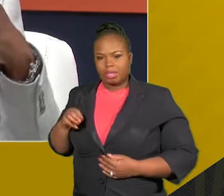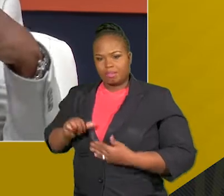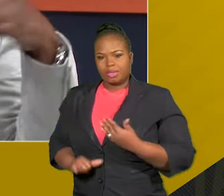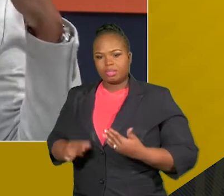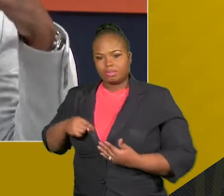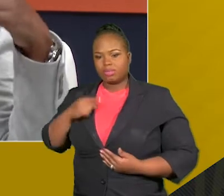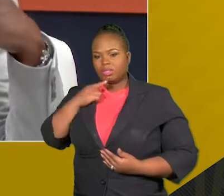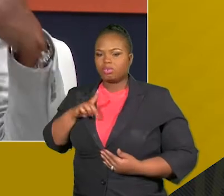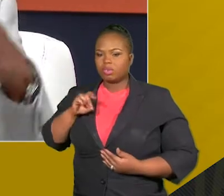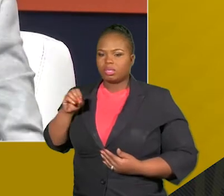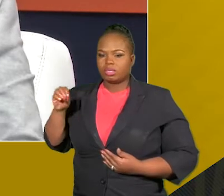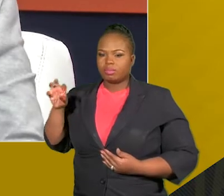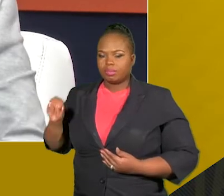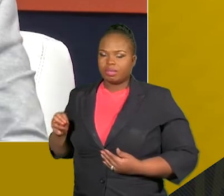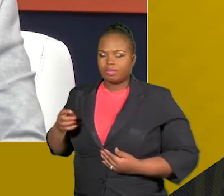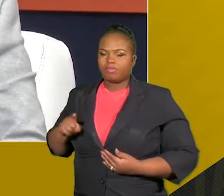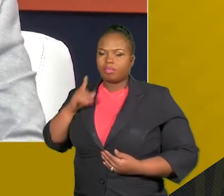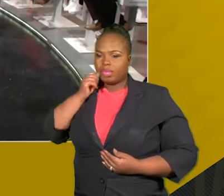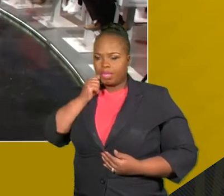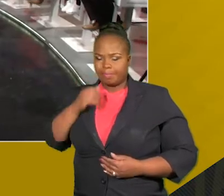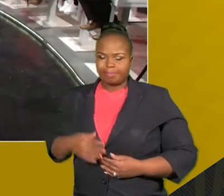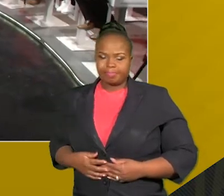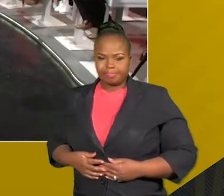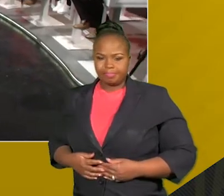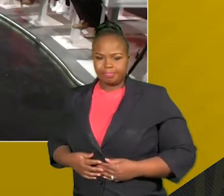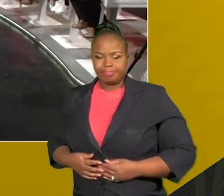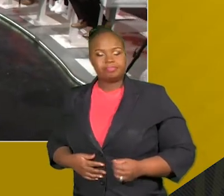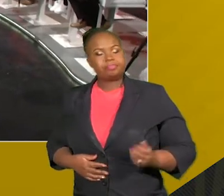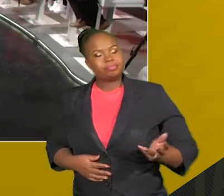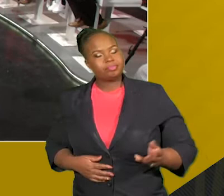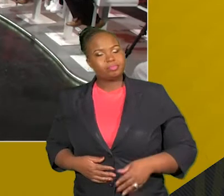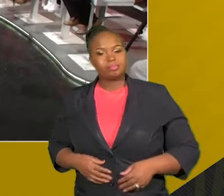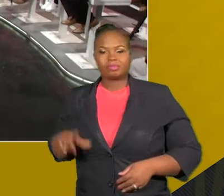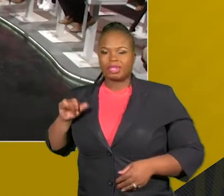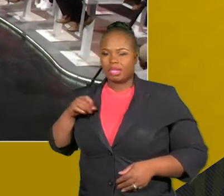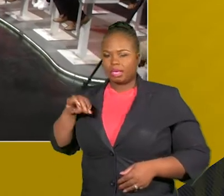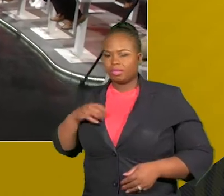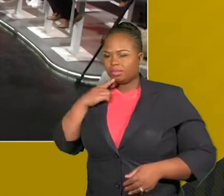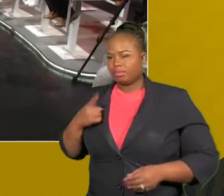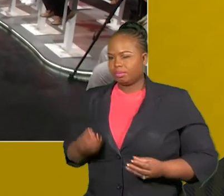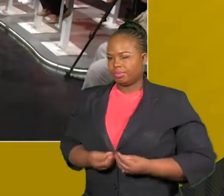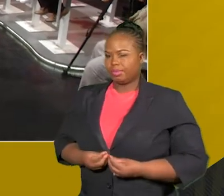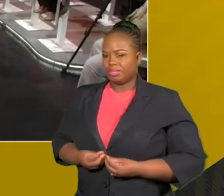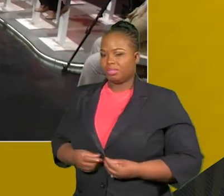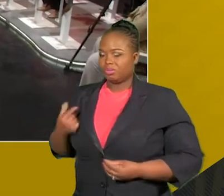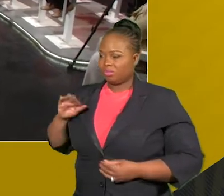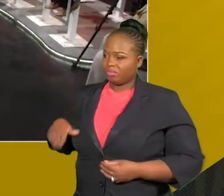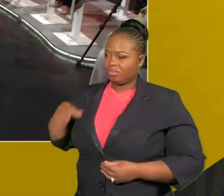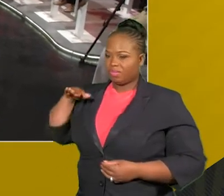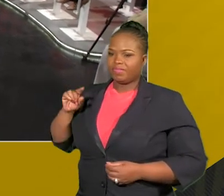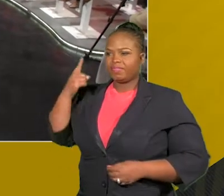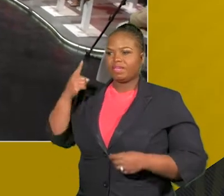we said it's 100 men for Mandela. Okay, quick, Nicolette, you know, Ma Khulumulangala mentioned something, Guti, M. Gaganjubi.